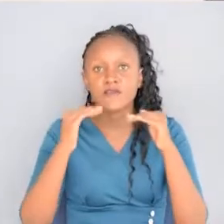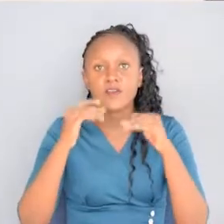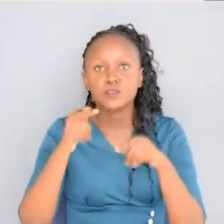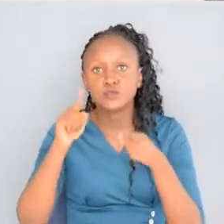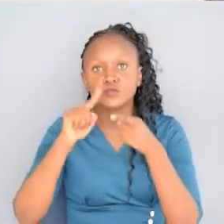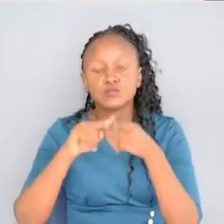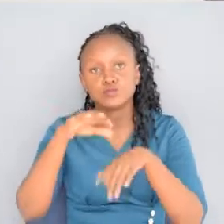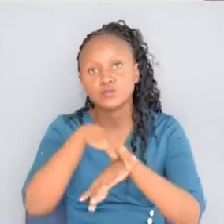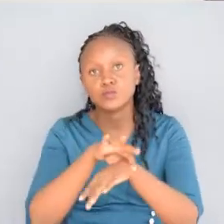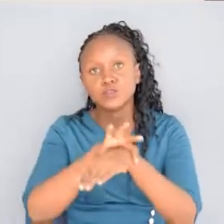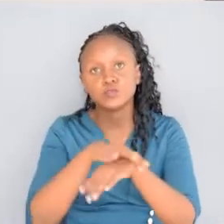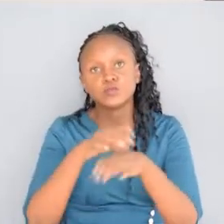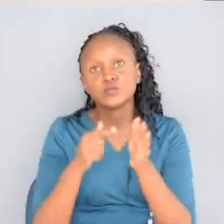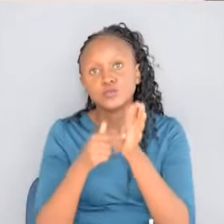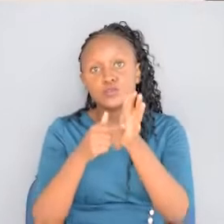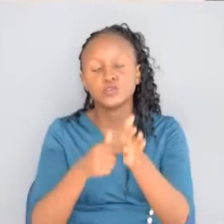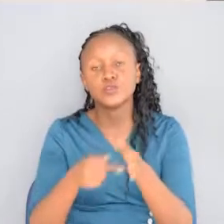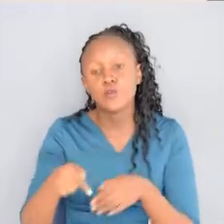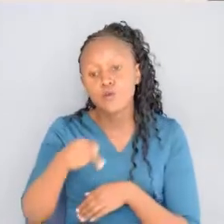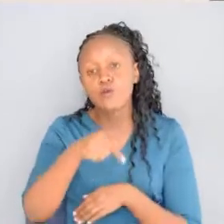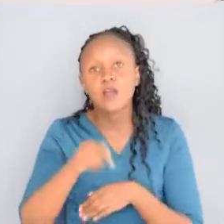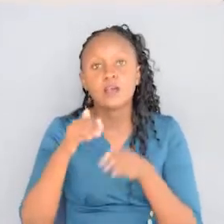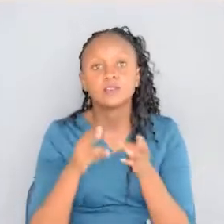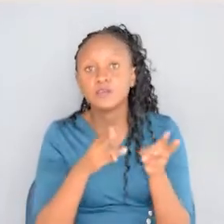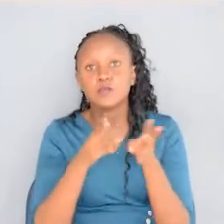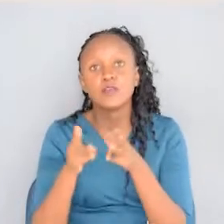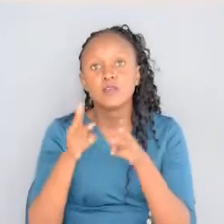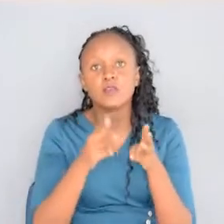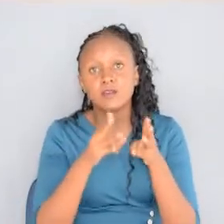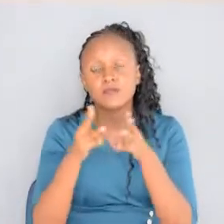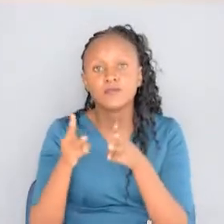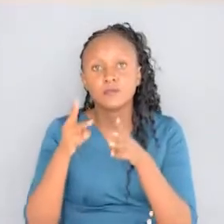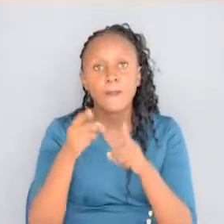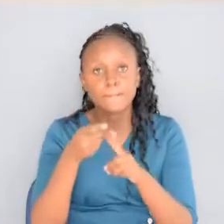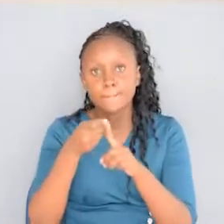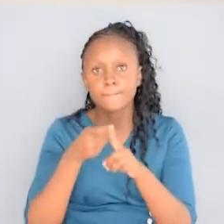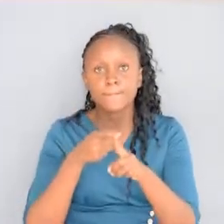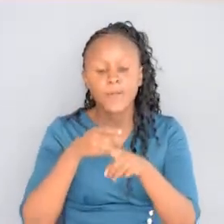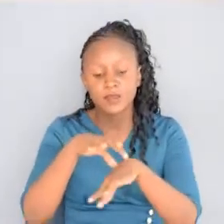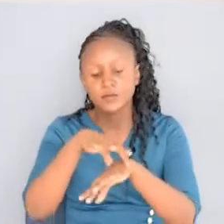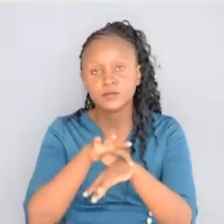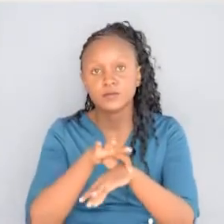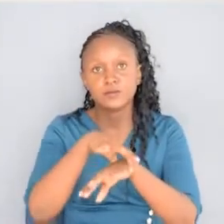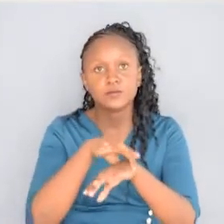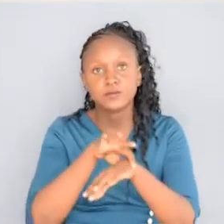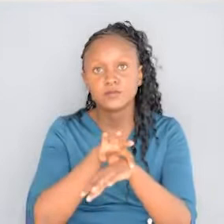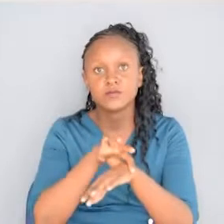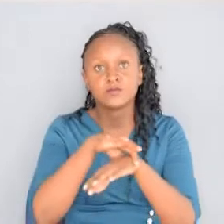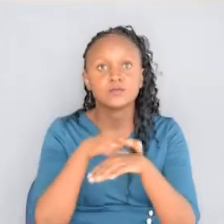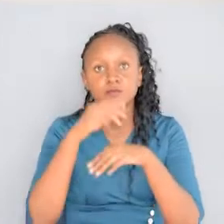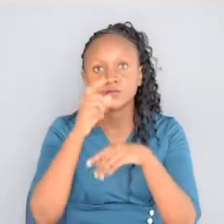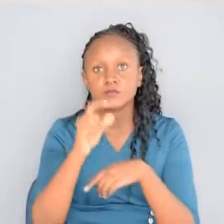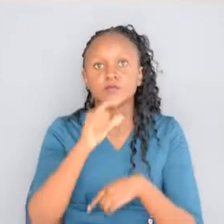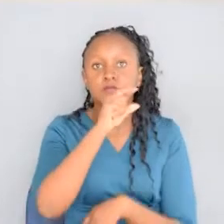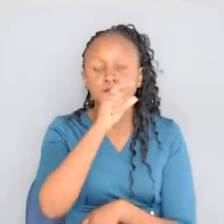came from heaven to earth to show us the way. From the earth